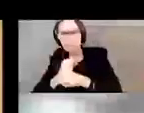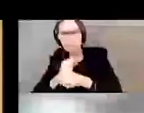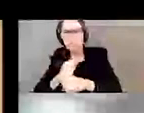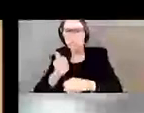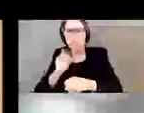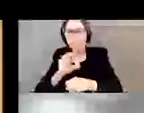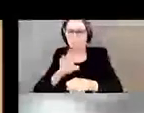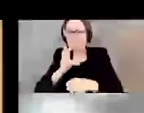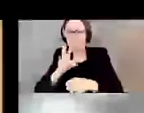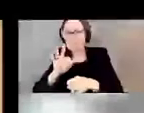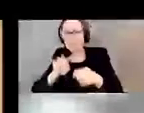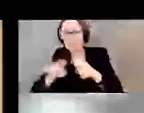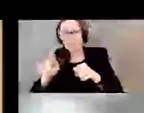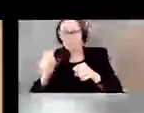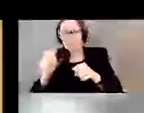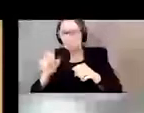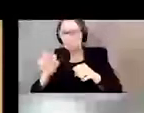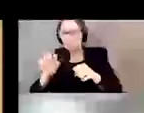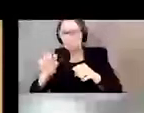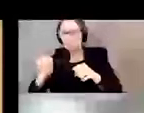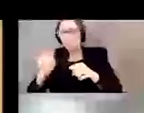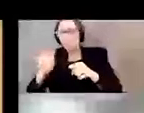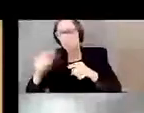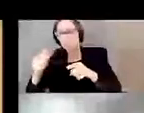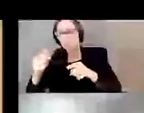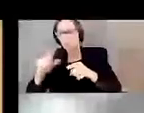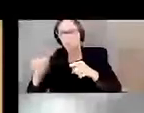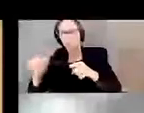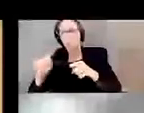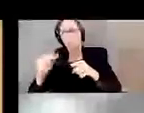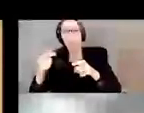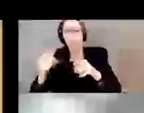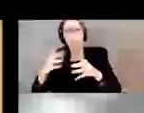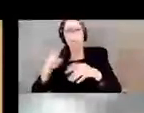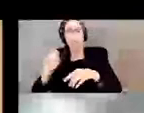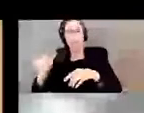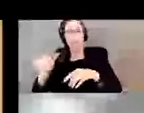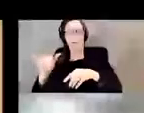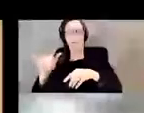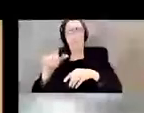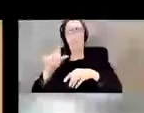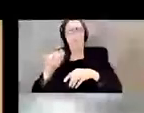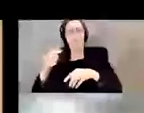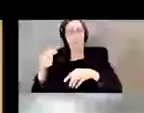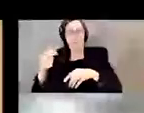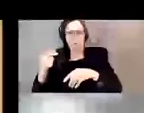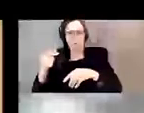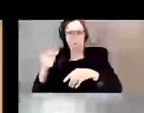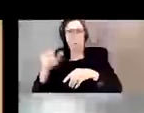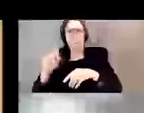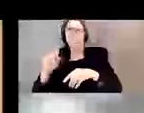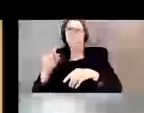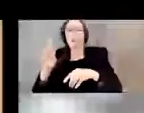to 1921. They want a ceasefire. By May 21st, 2021, the Taliban